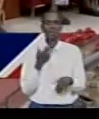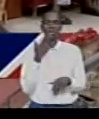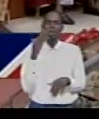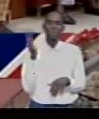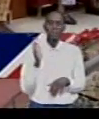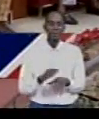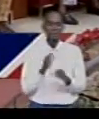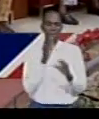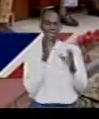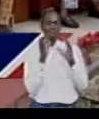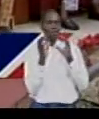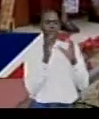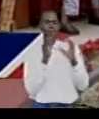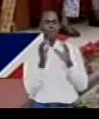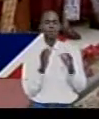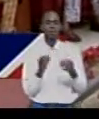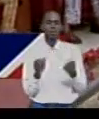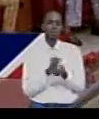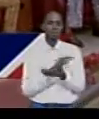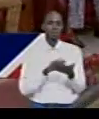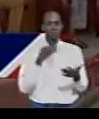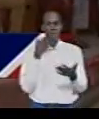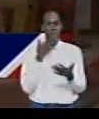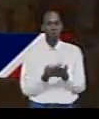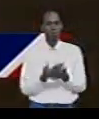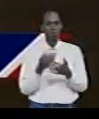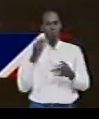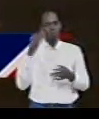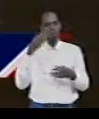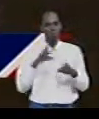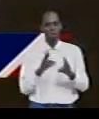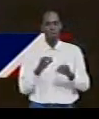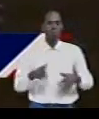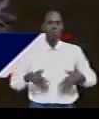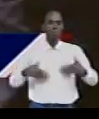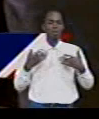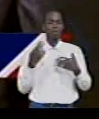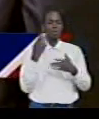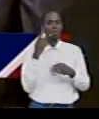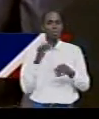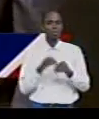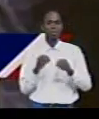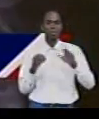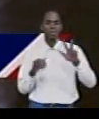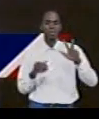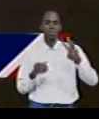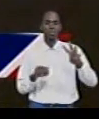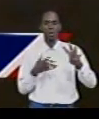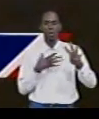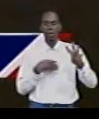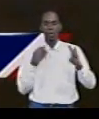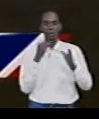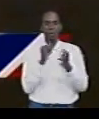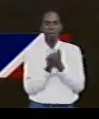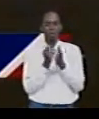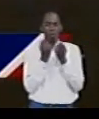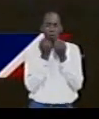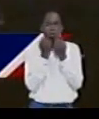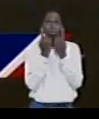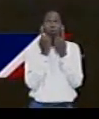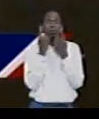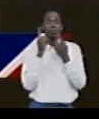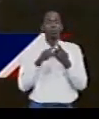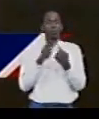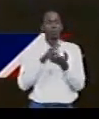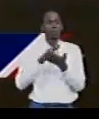communications corrupt good manners. And then in verse 34, it says, awake to righteousness